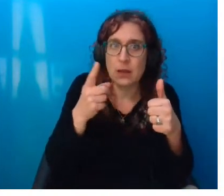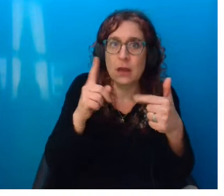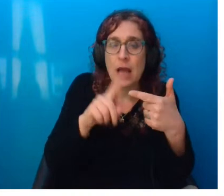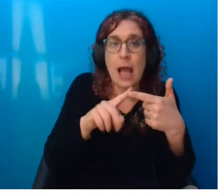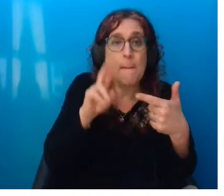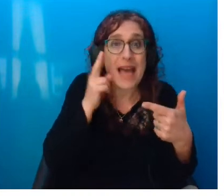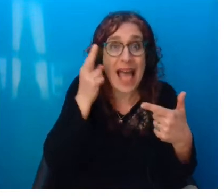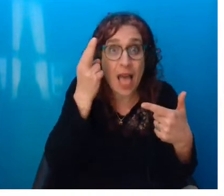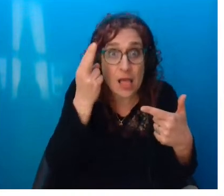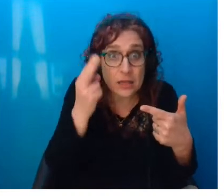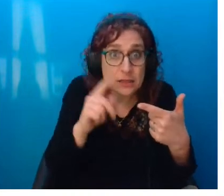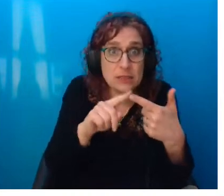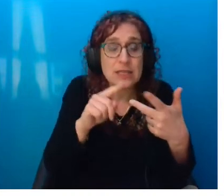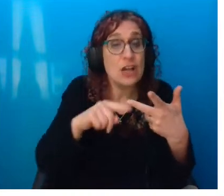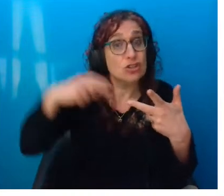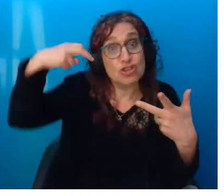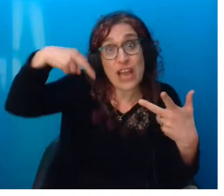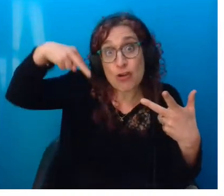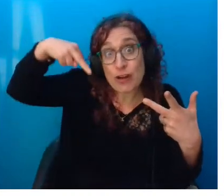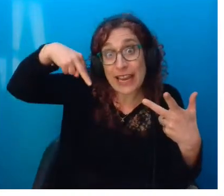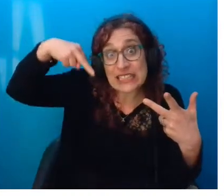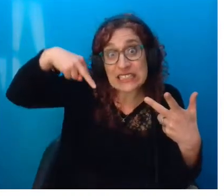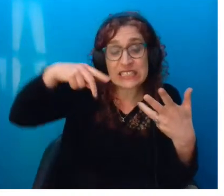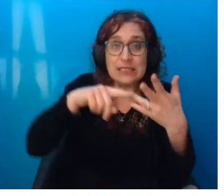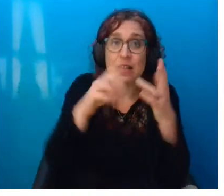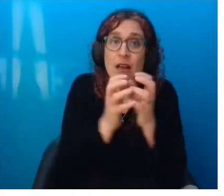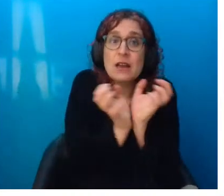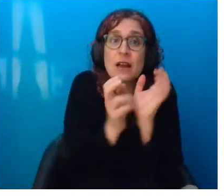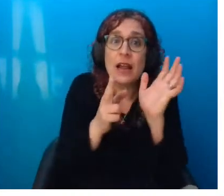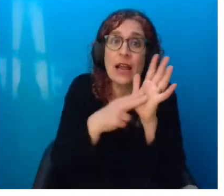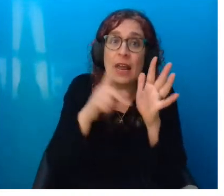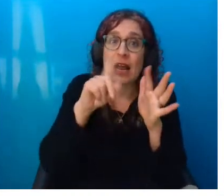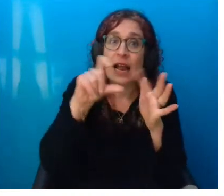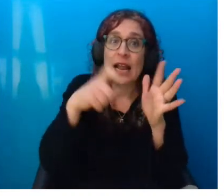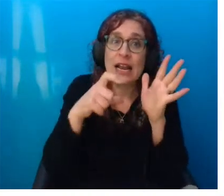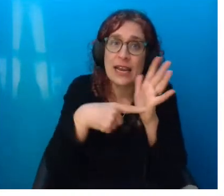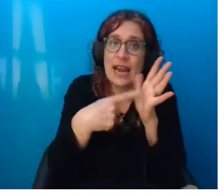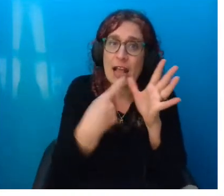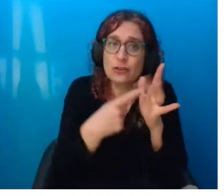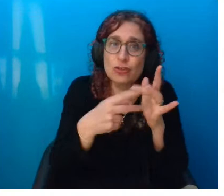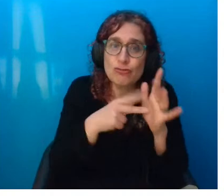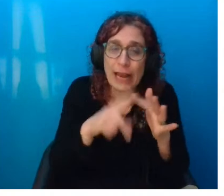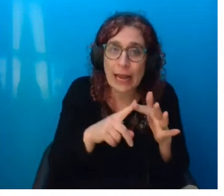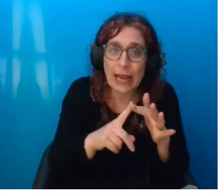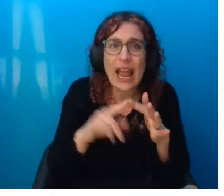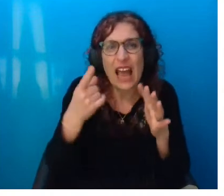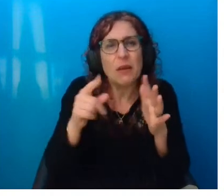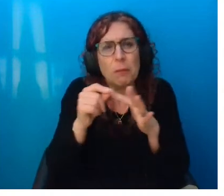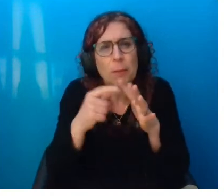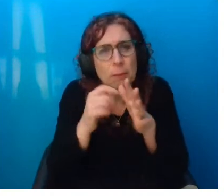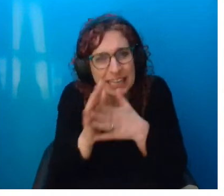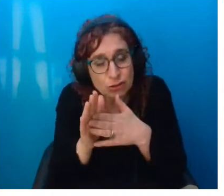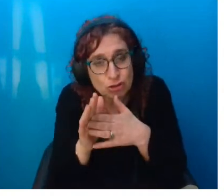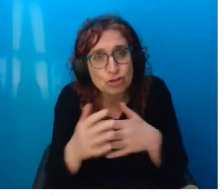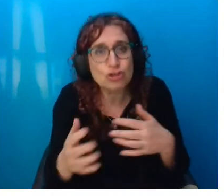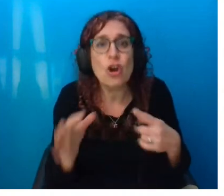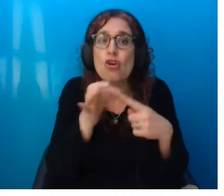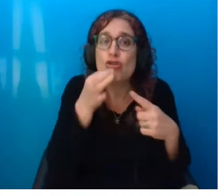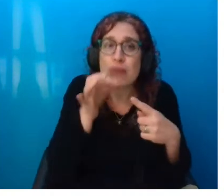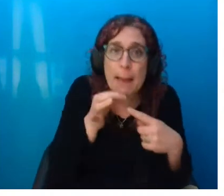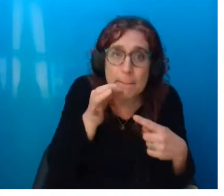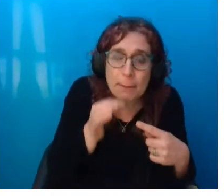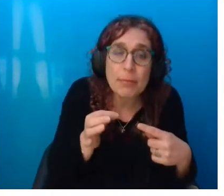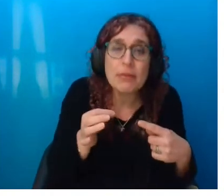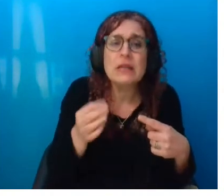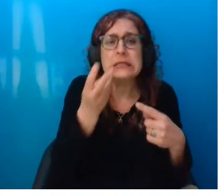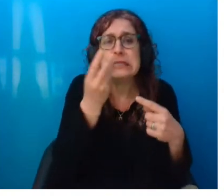pears, cherries, nectarines, peach, grape, certain berries. In the